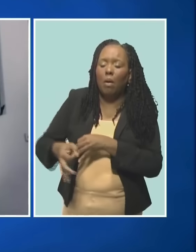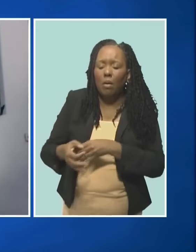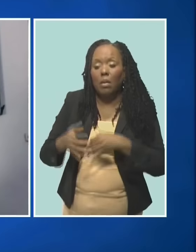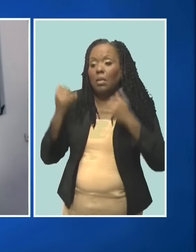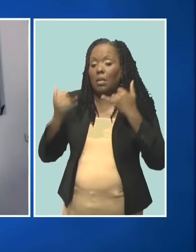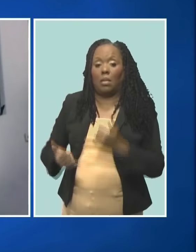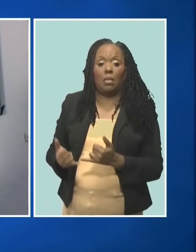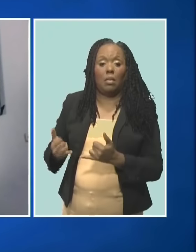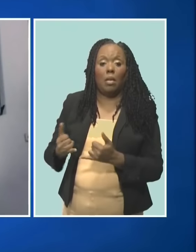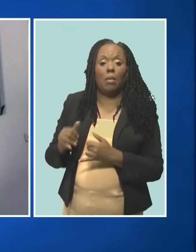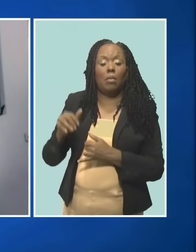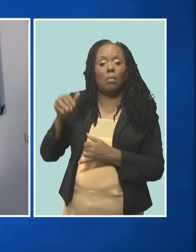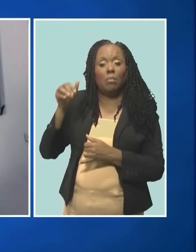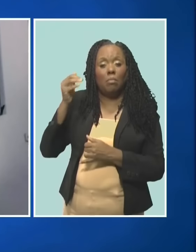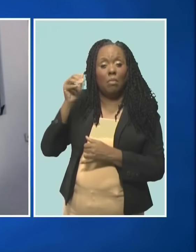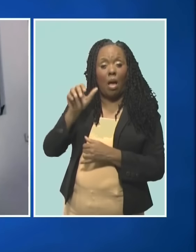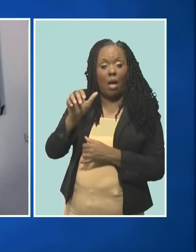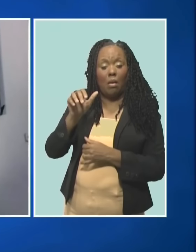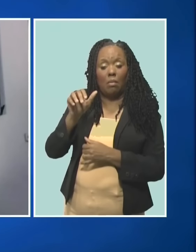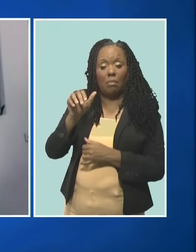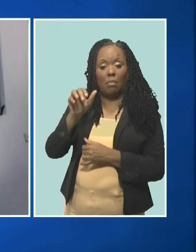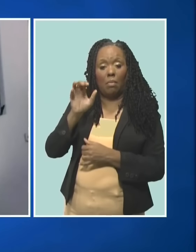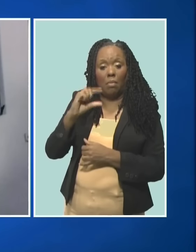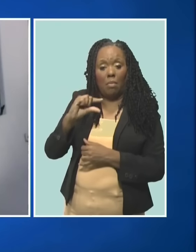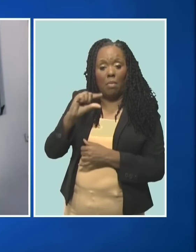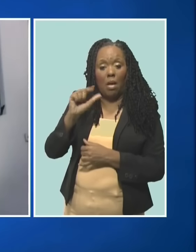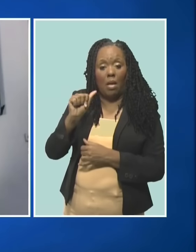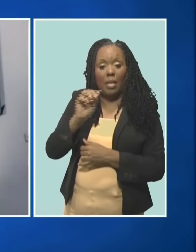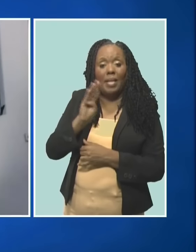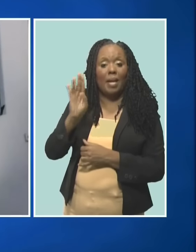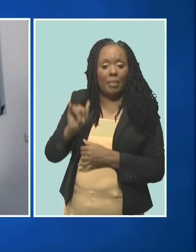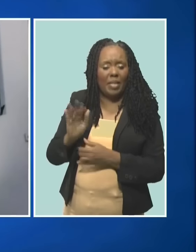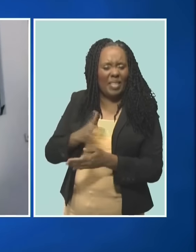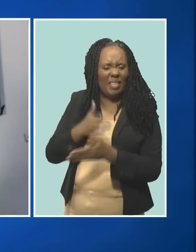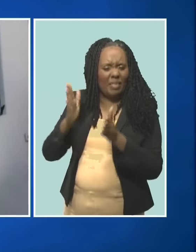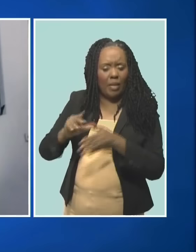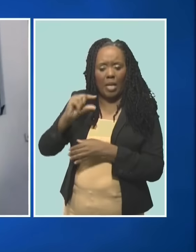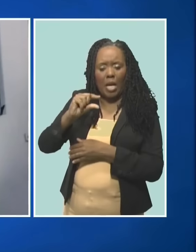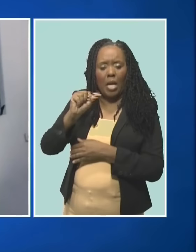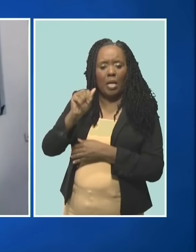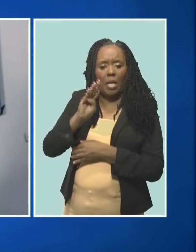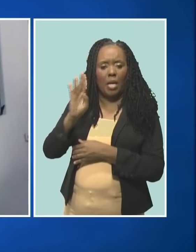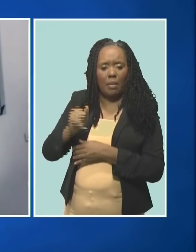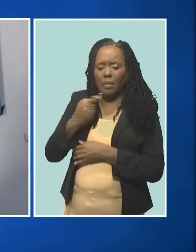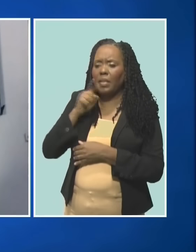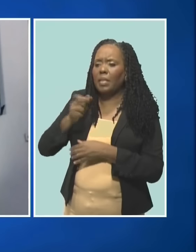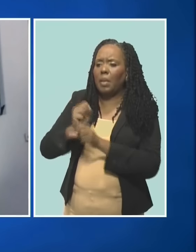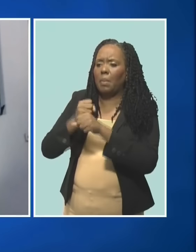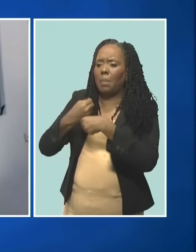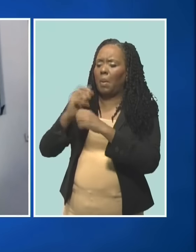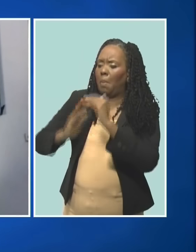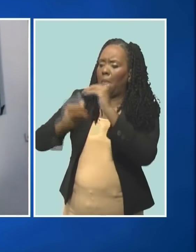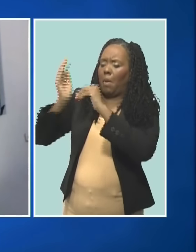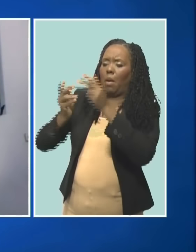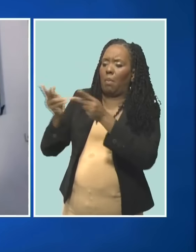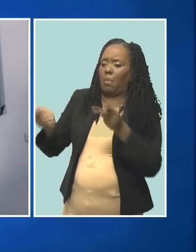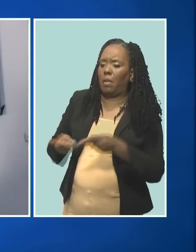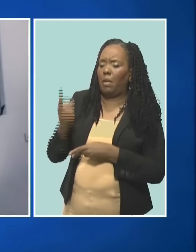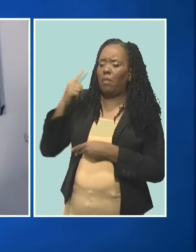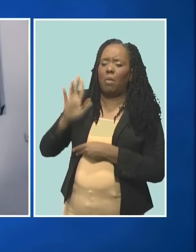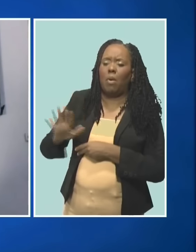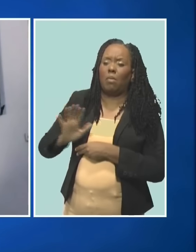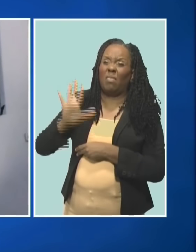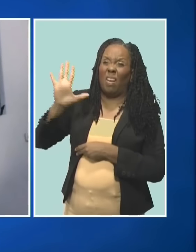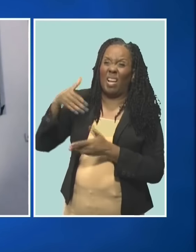by Anthony Gabby Carter, the most honorable, of a need for a venue that would be able to at least cater to 5,000 people comfortably. Is that also part